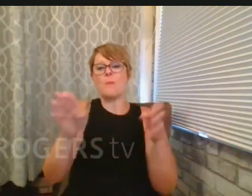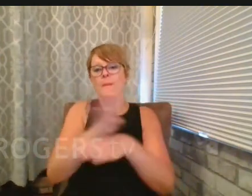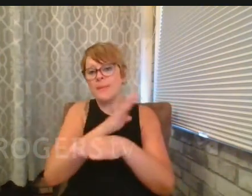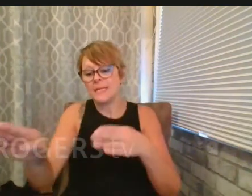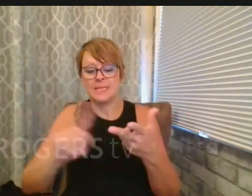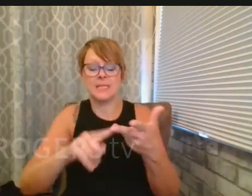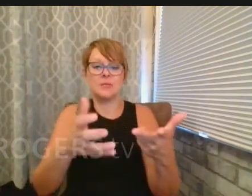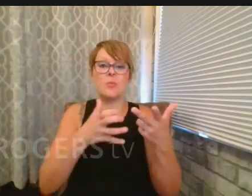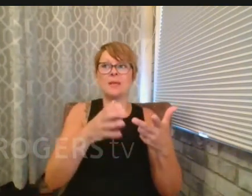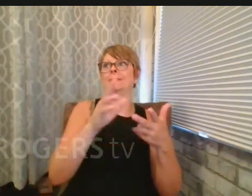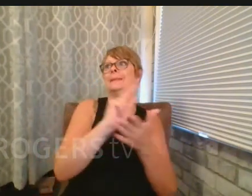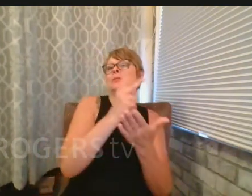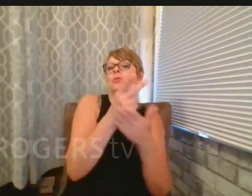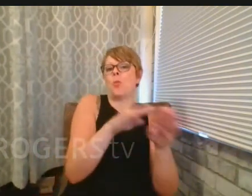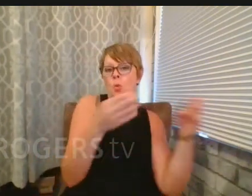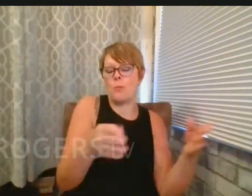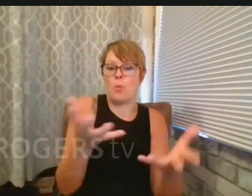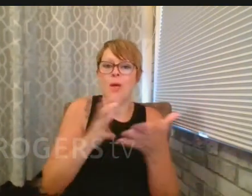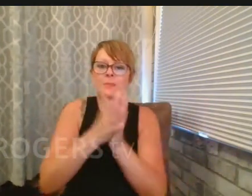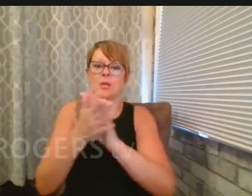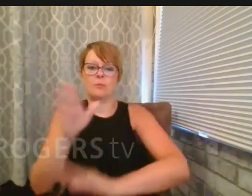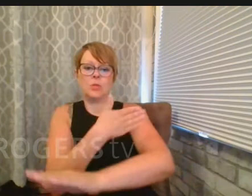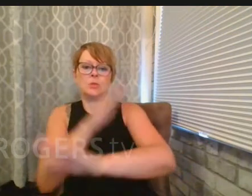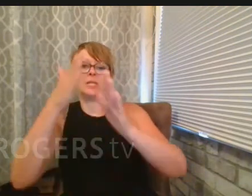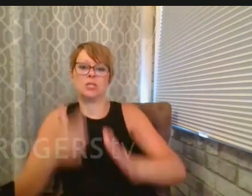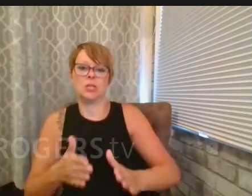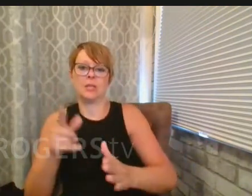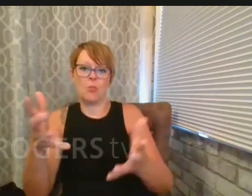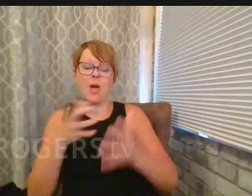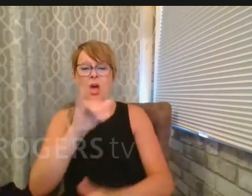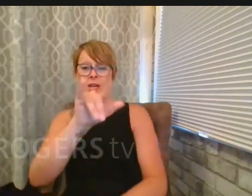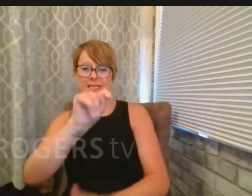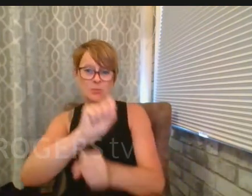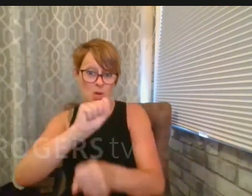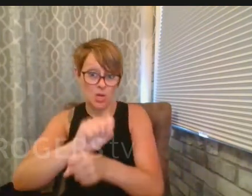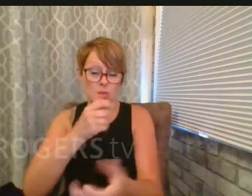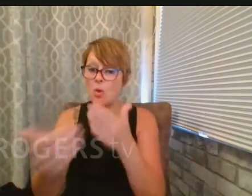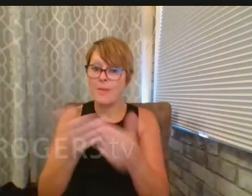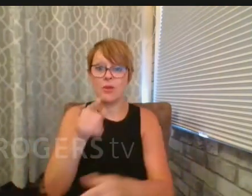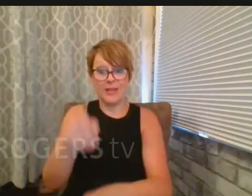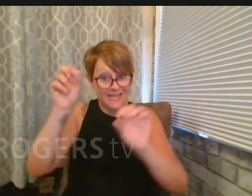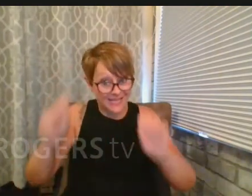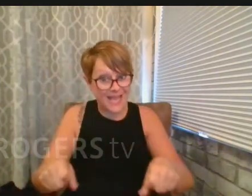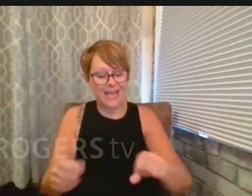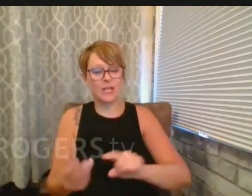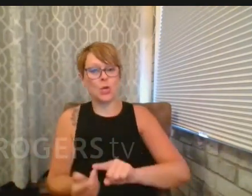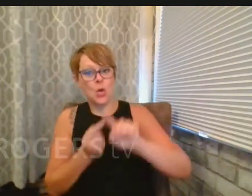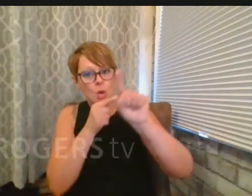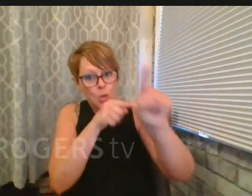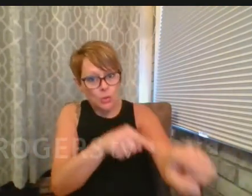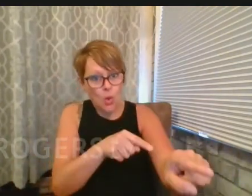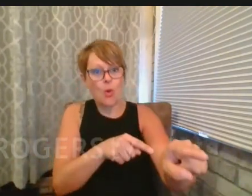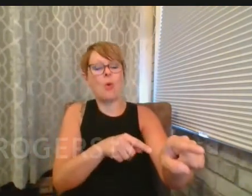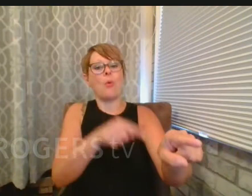be a musician, wants to do some IT work. So he goes to that office within the center and says, listen, can